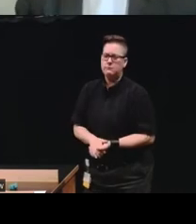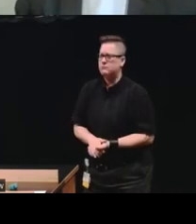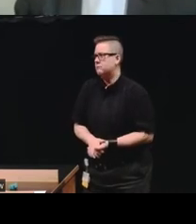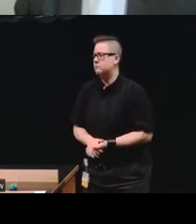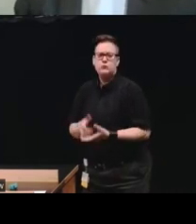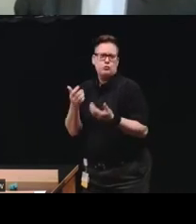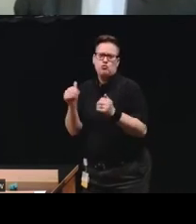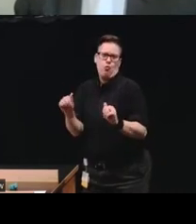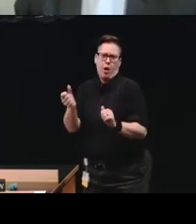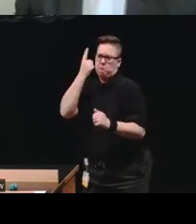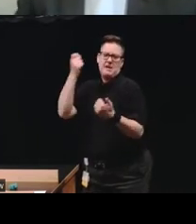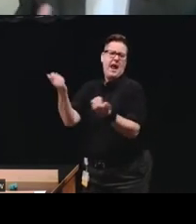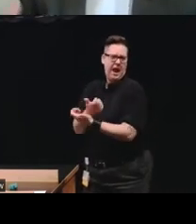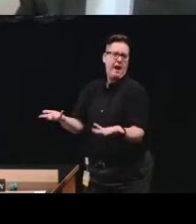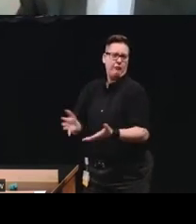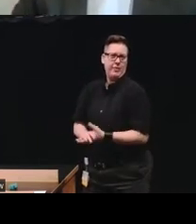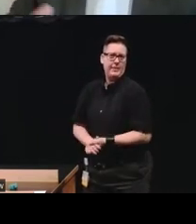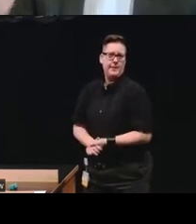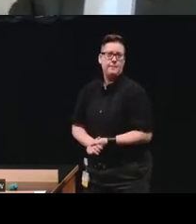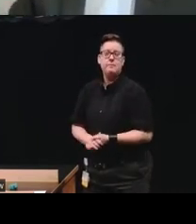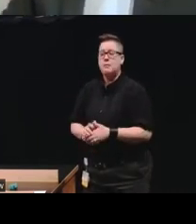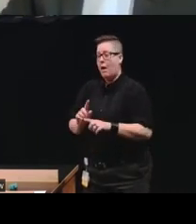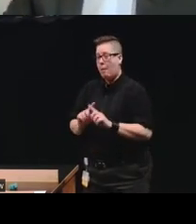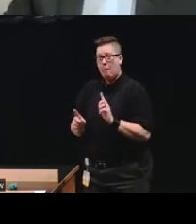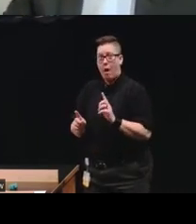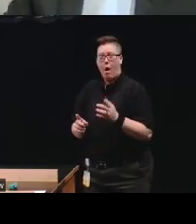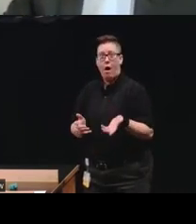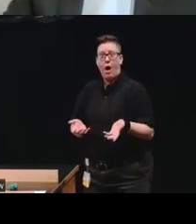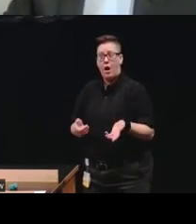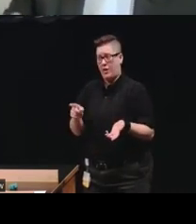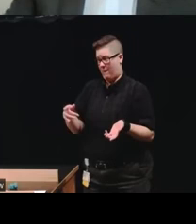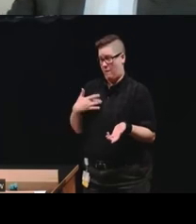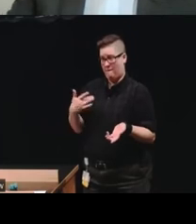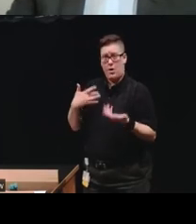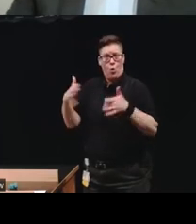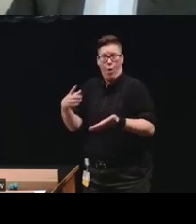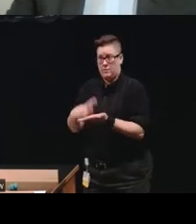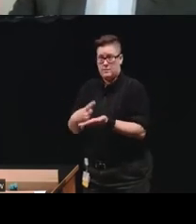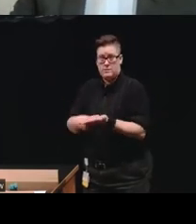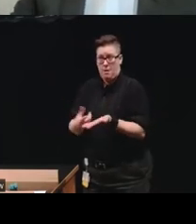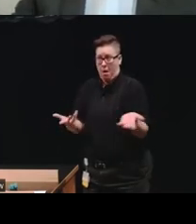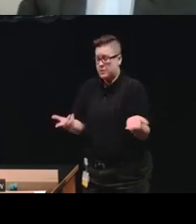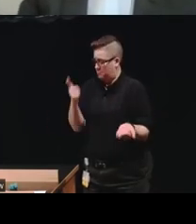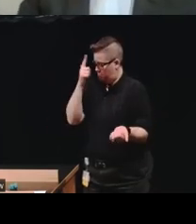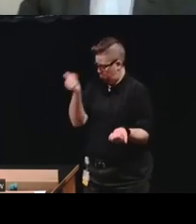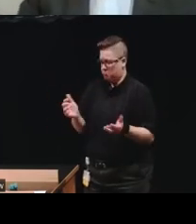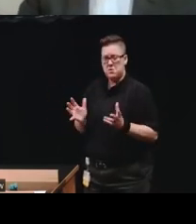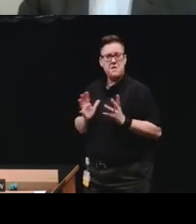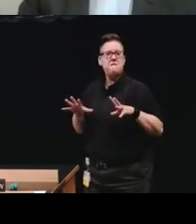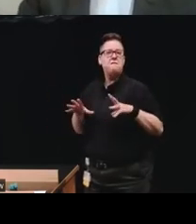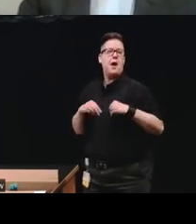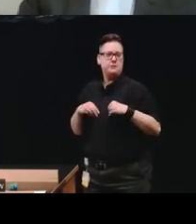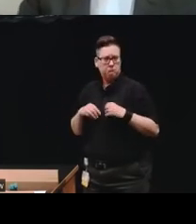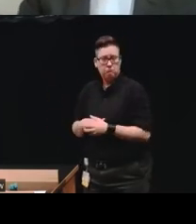cast a broad net. But I'm going to leave it to you. If you have a sense that we shouldn't go there today, I'm fine not to go there. If you think